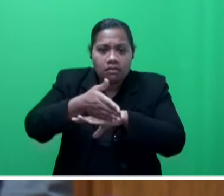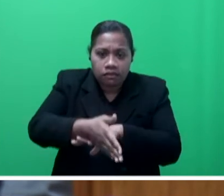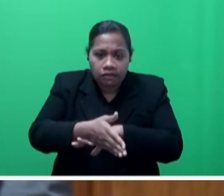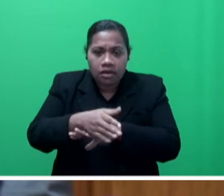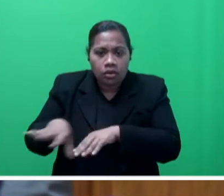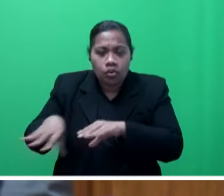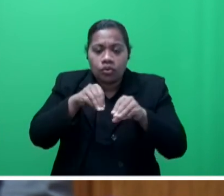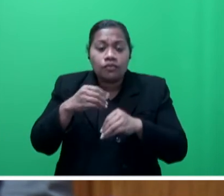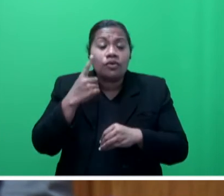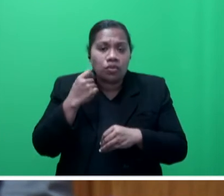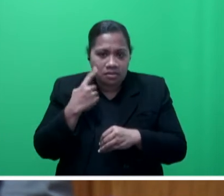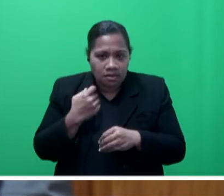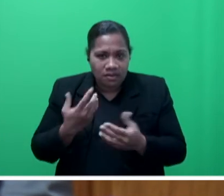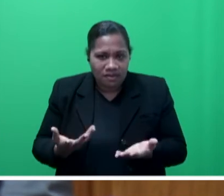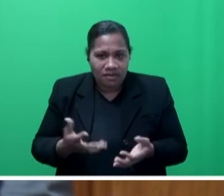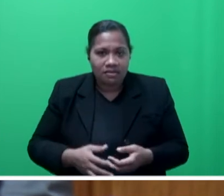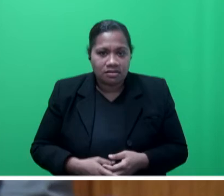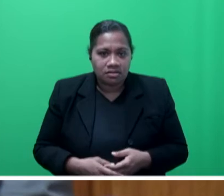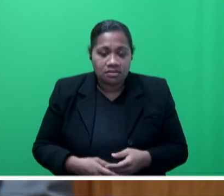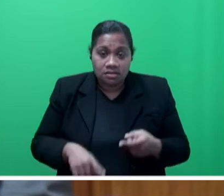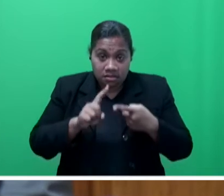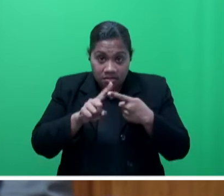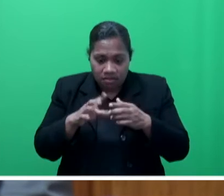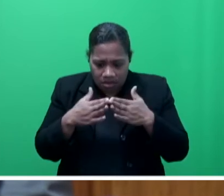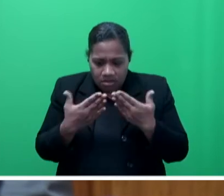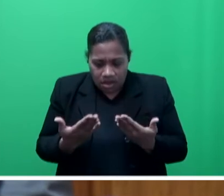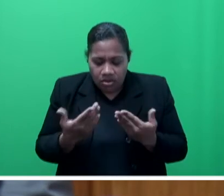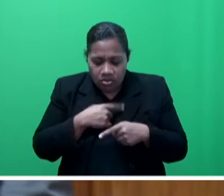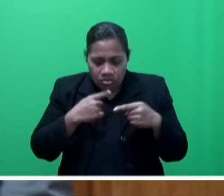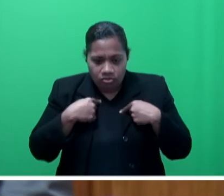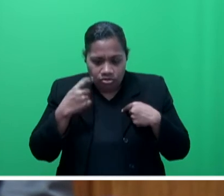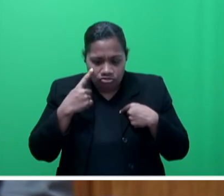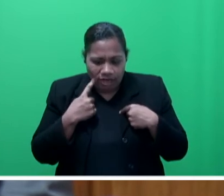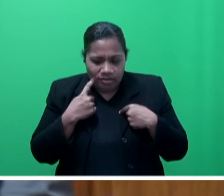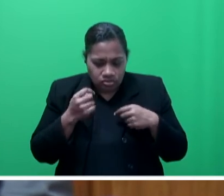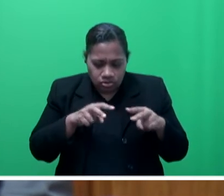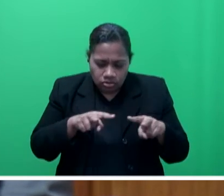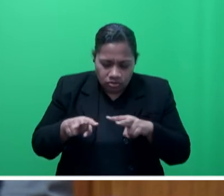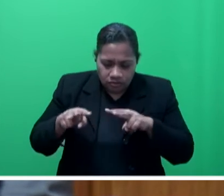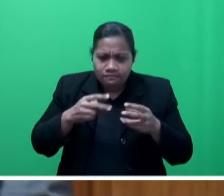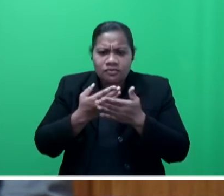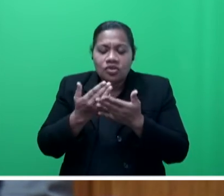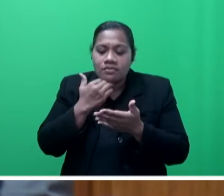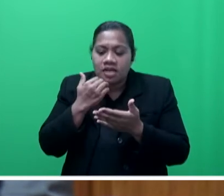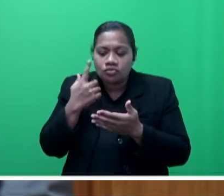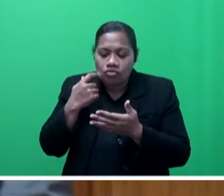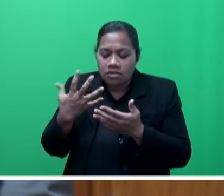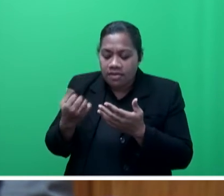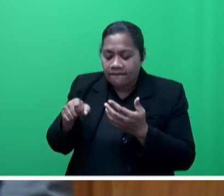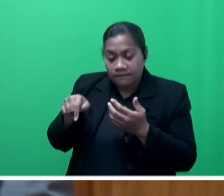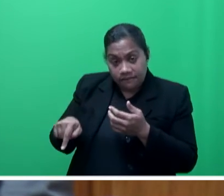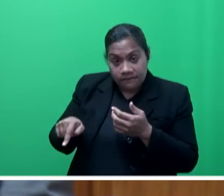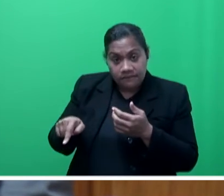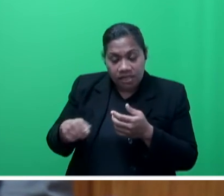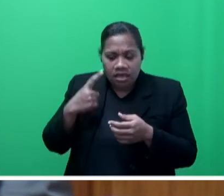water from our aquifers. So this is one of the things that we're developing at the moment, trying to get a firm grip on how much water there is there, and then try